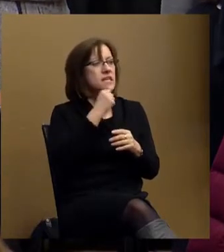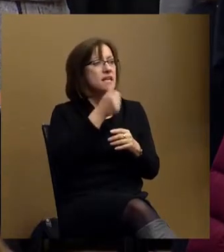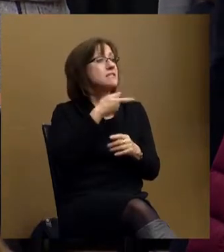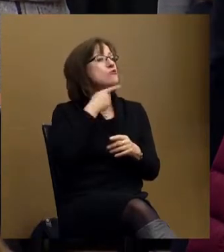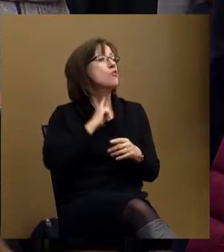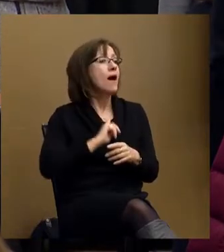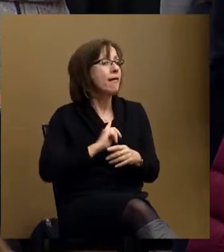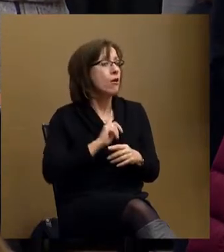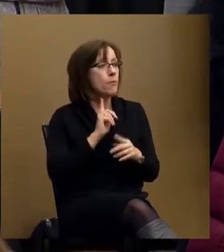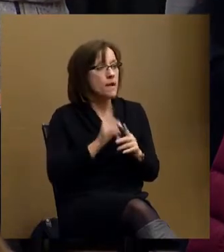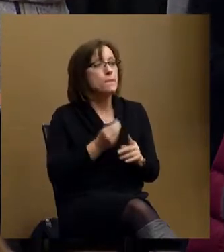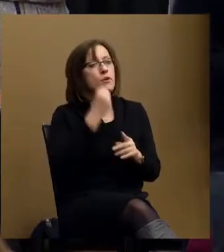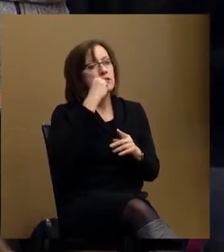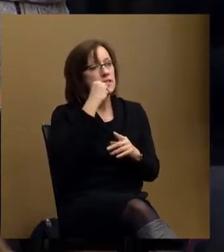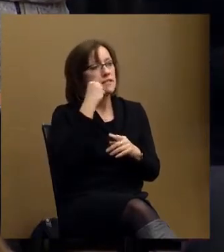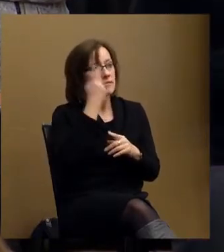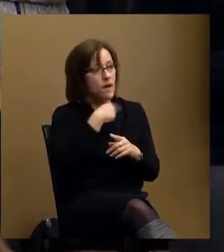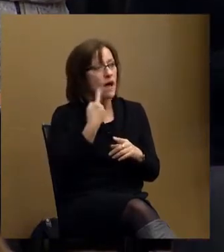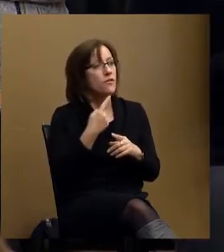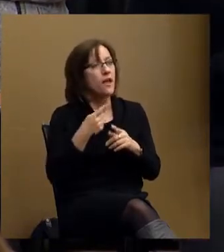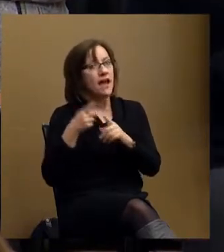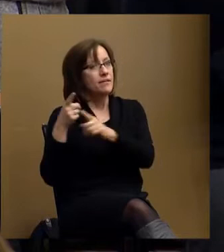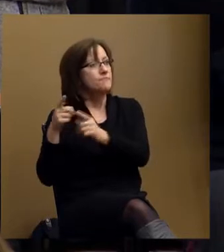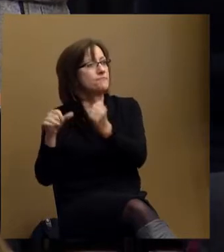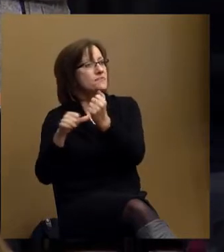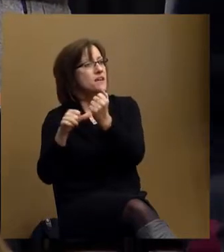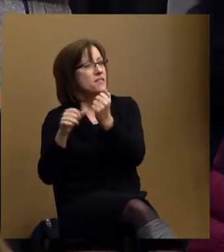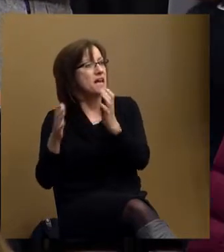they got it out before. They got it out. Okay, good.